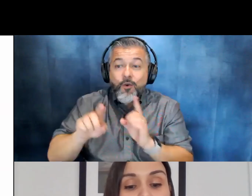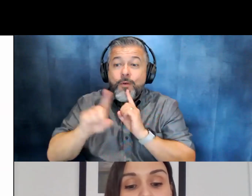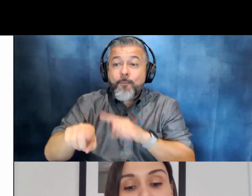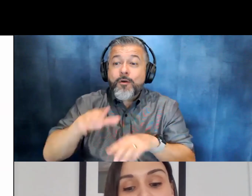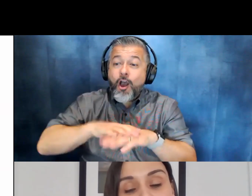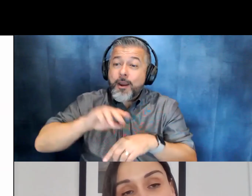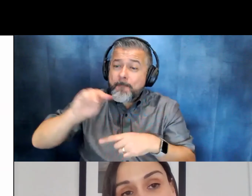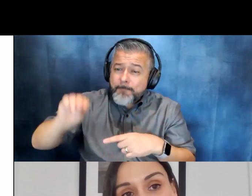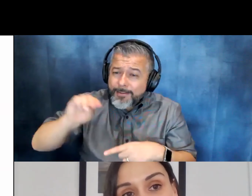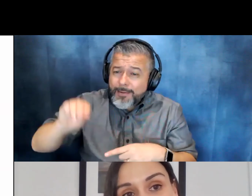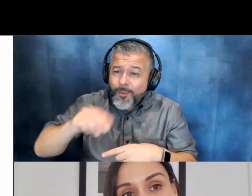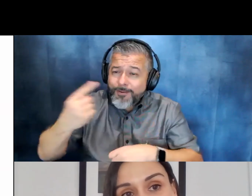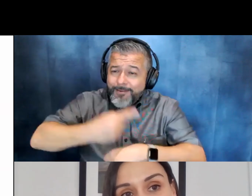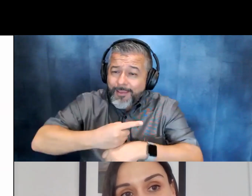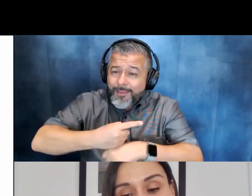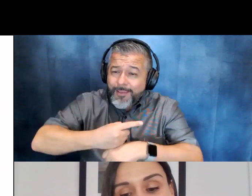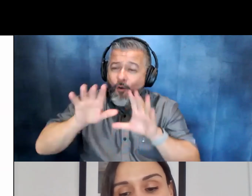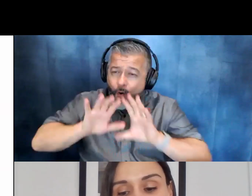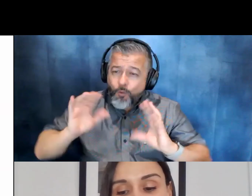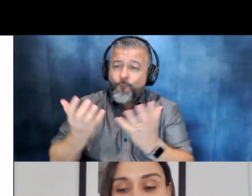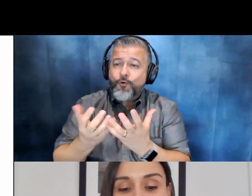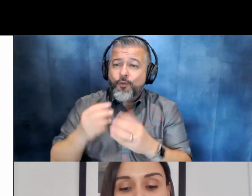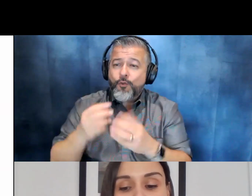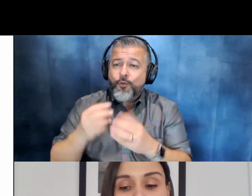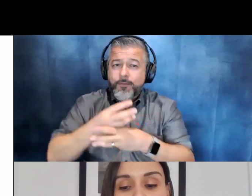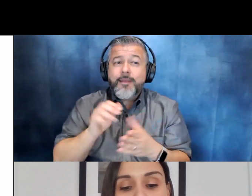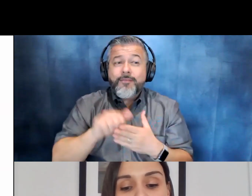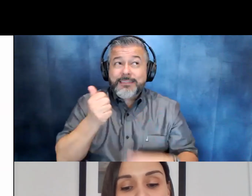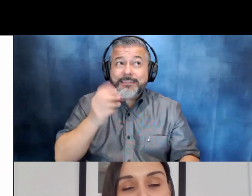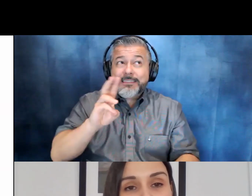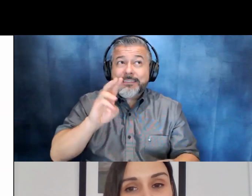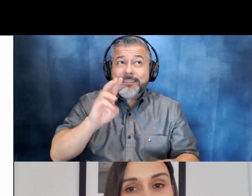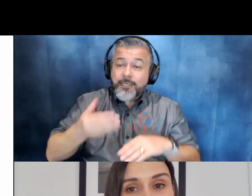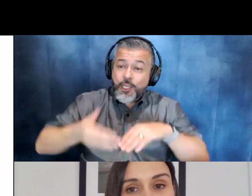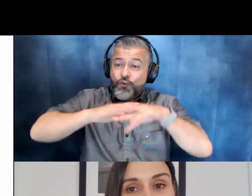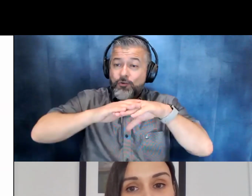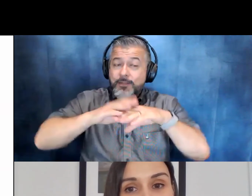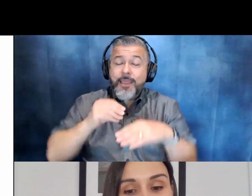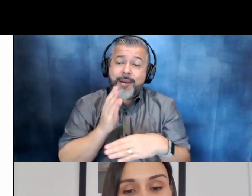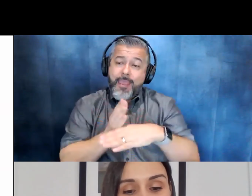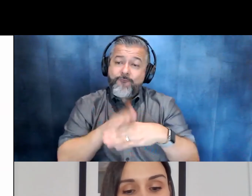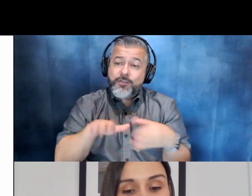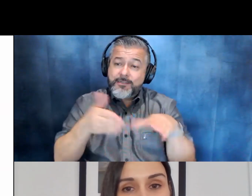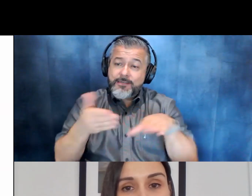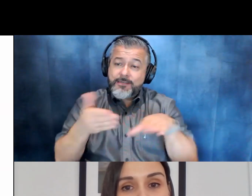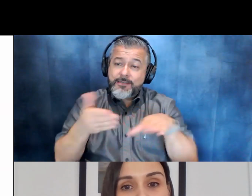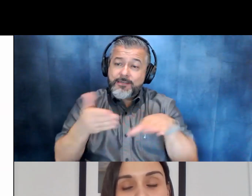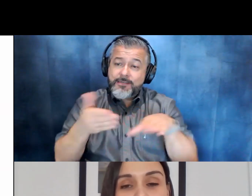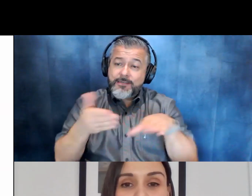worldwide. Now, this is a 16% increase compared to 2 weeks ago, and average deaths have increased